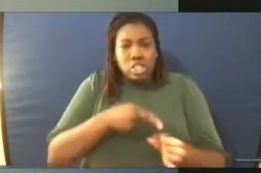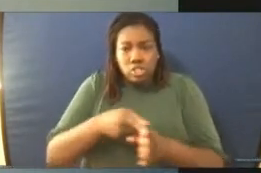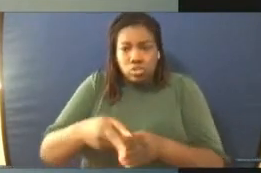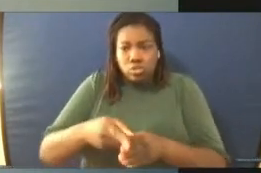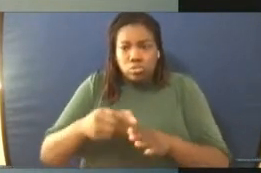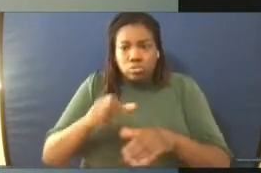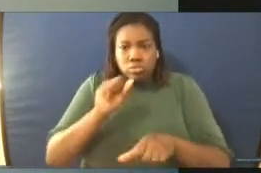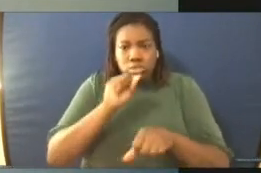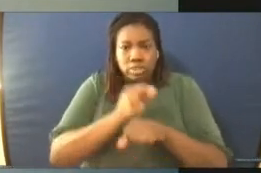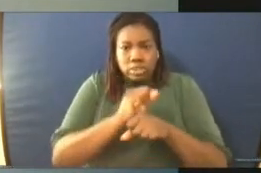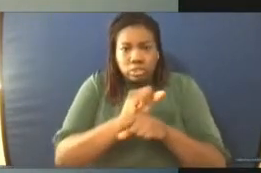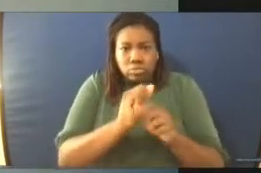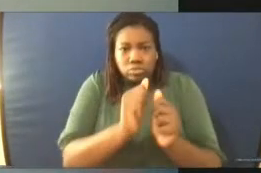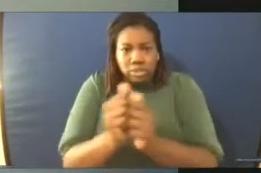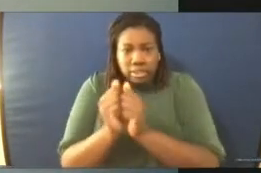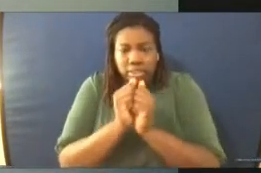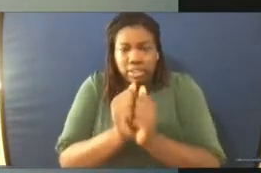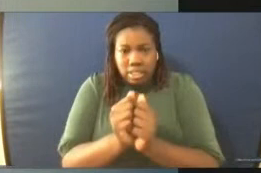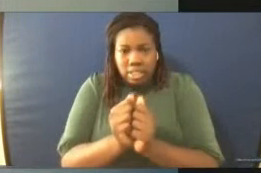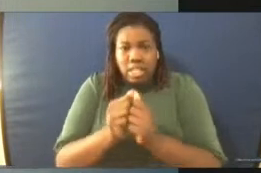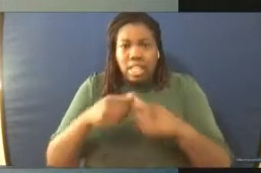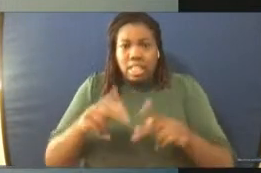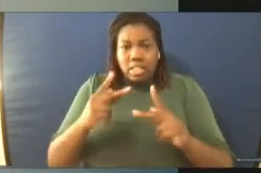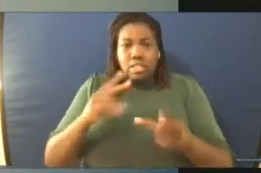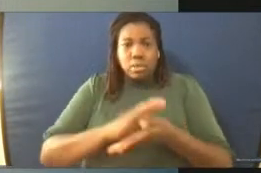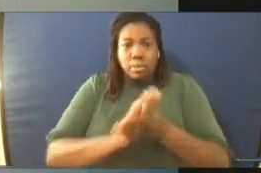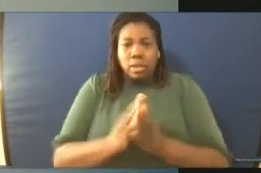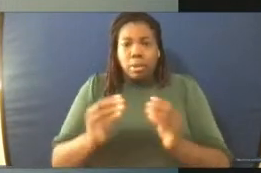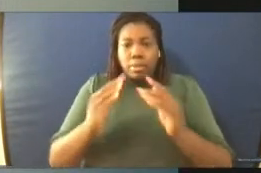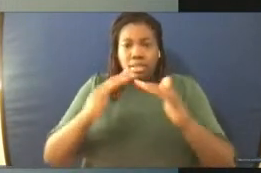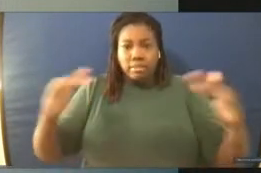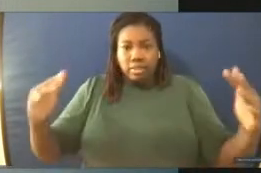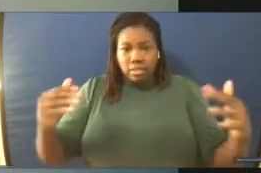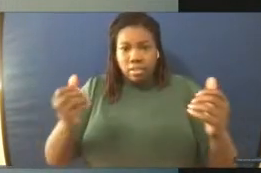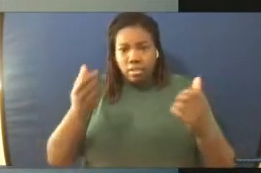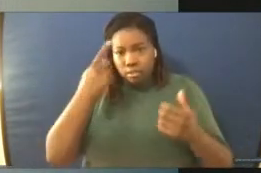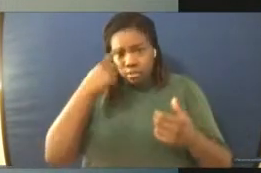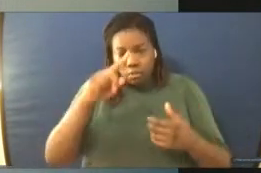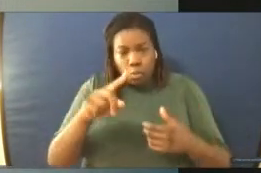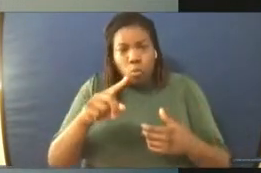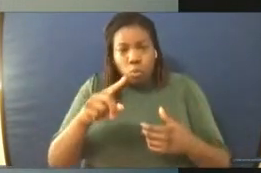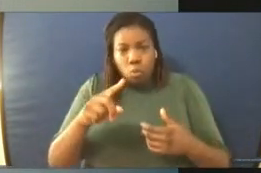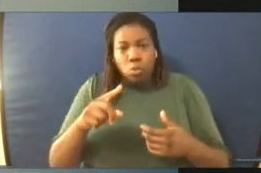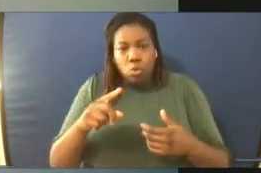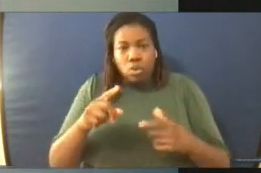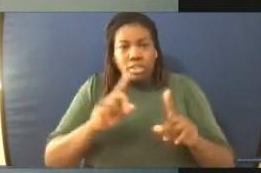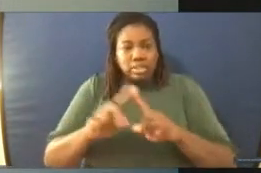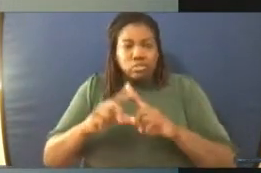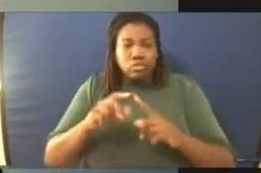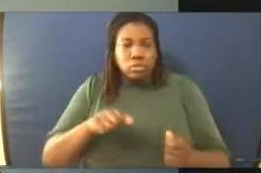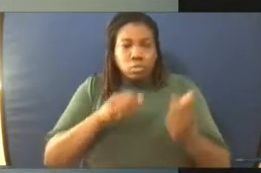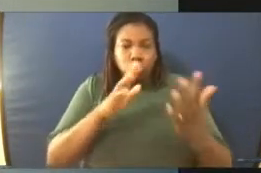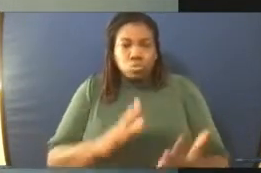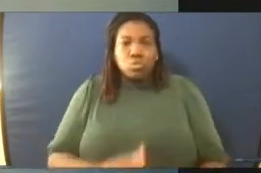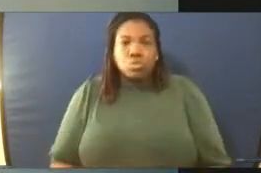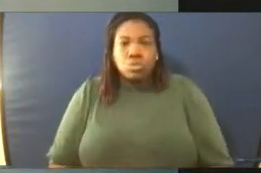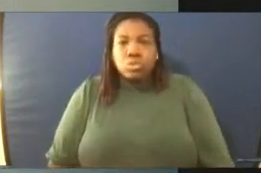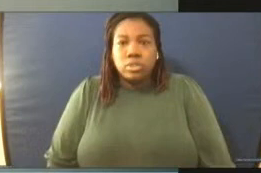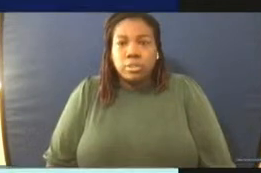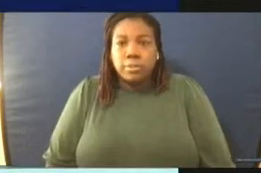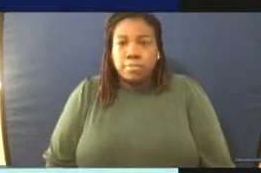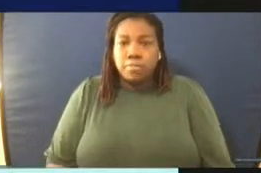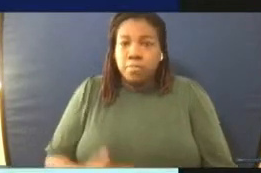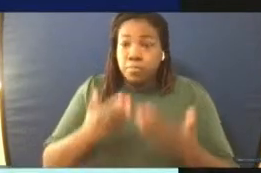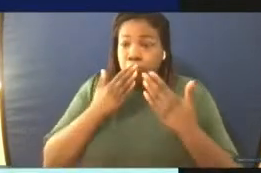along in a way that allows us to diversify our workforce from multiple approaches. Thank you, Dr.